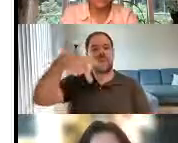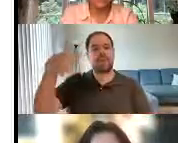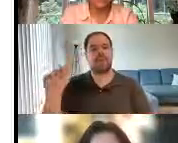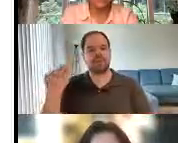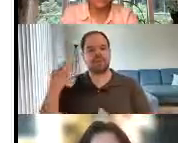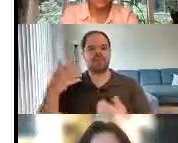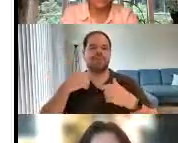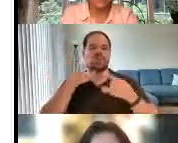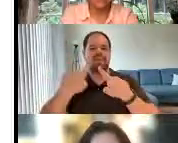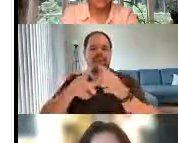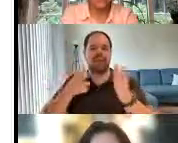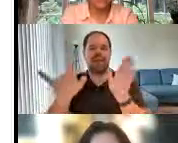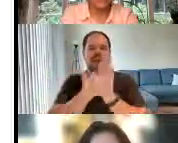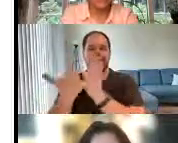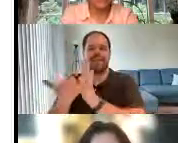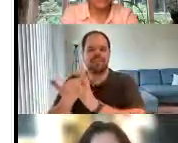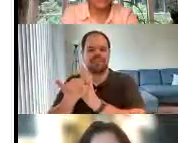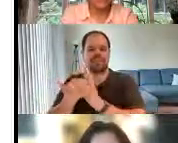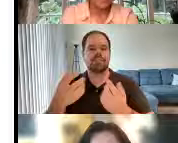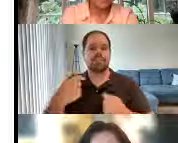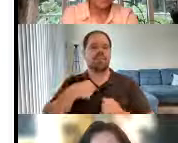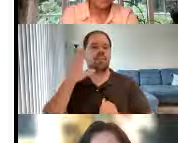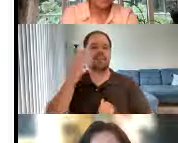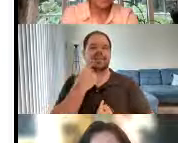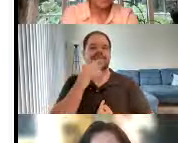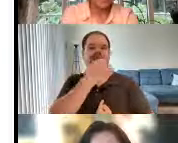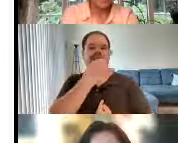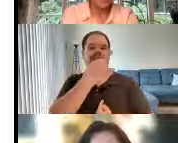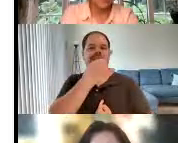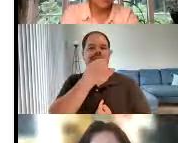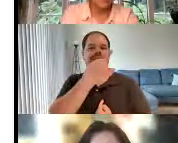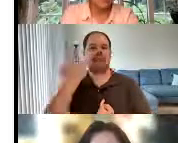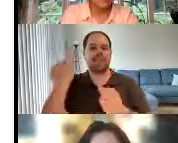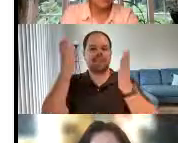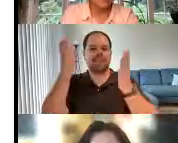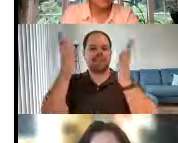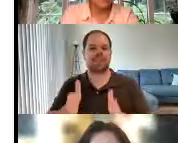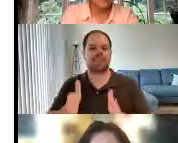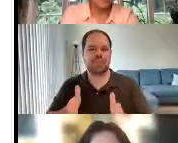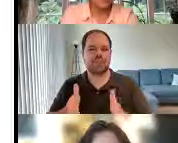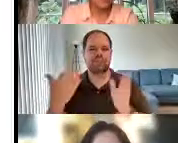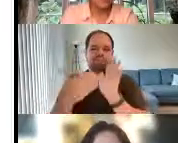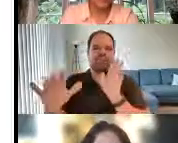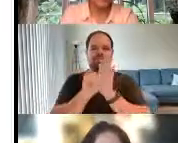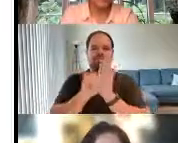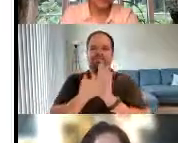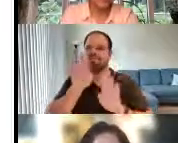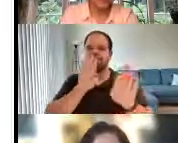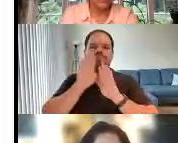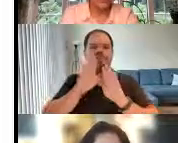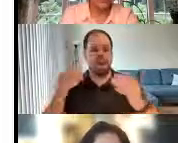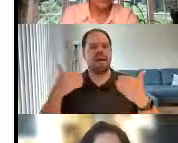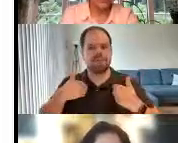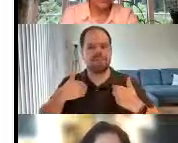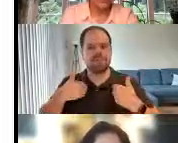So I've brought up this screen to share the PowerPoint so that I'm able to use this for reference. When I